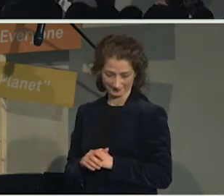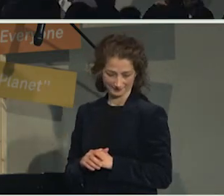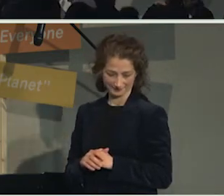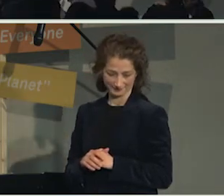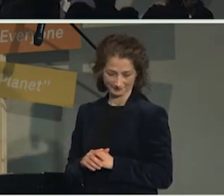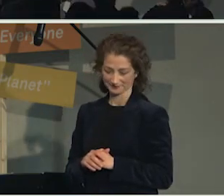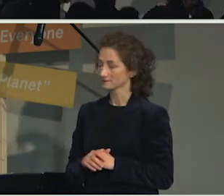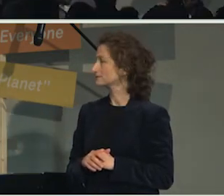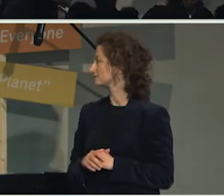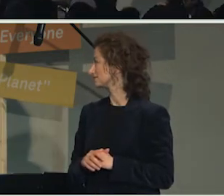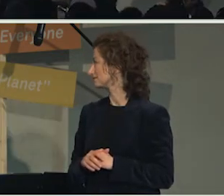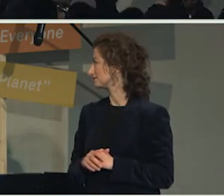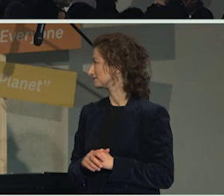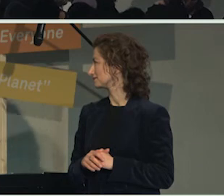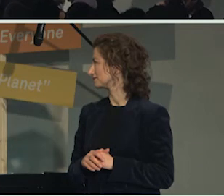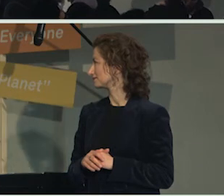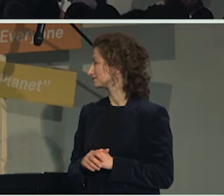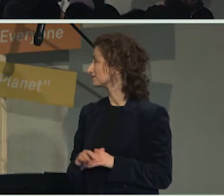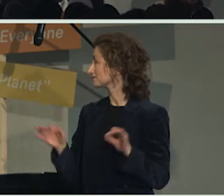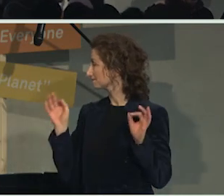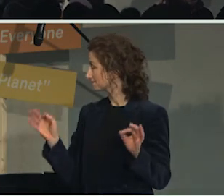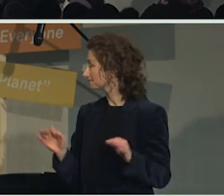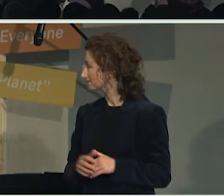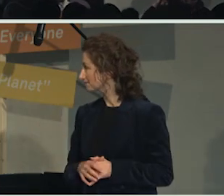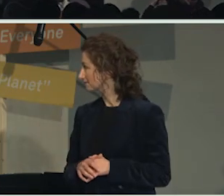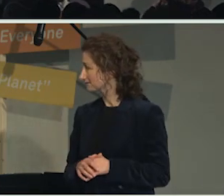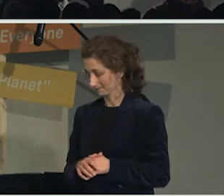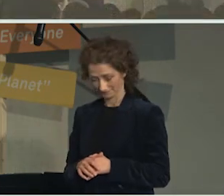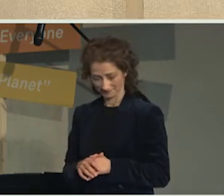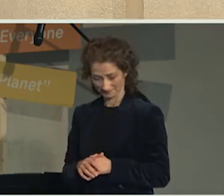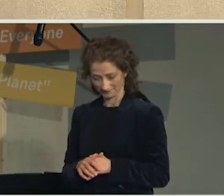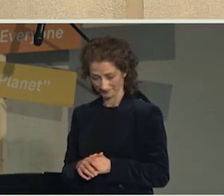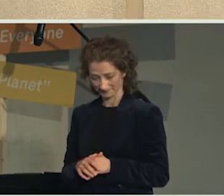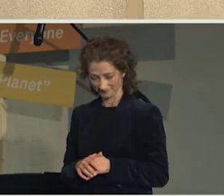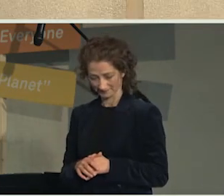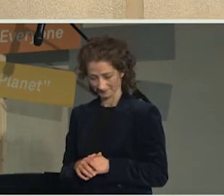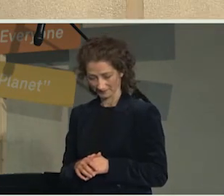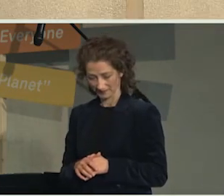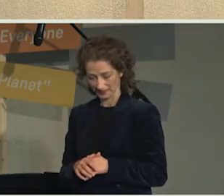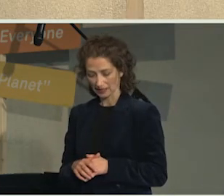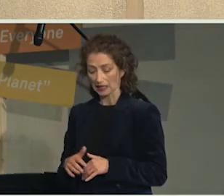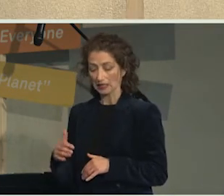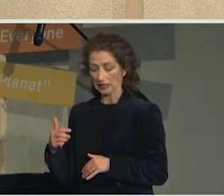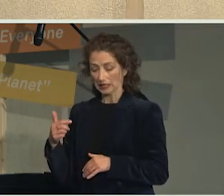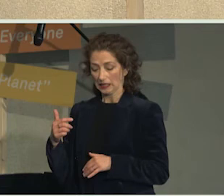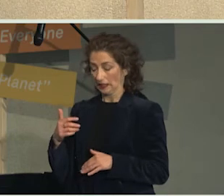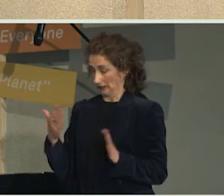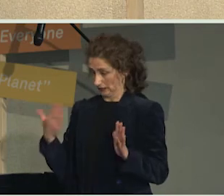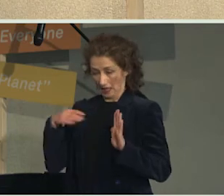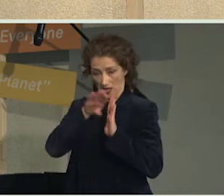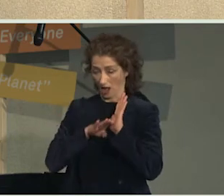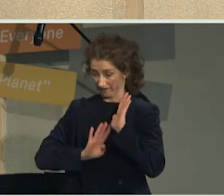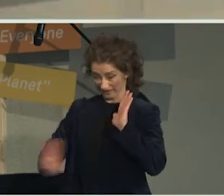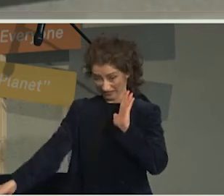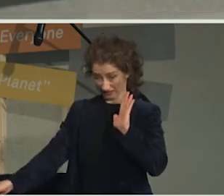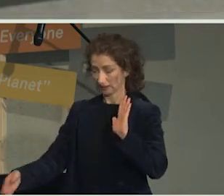Yes, yes, yes. Okay, so with that being said, I am going to introduce, what